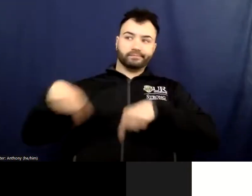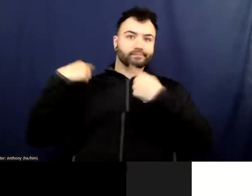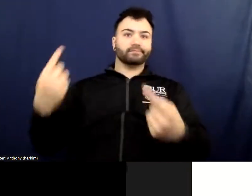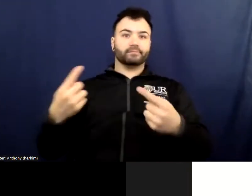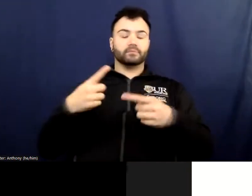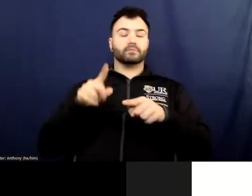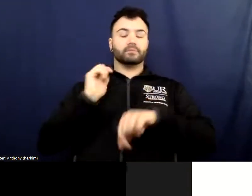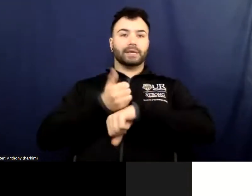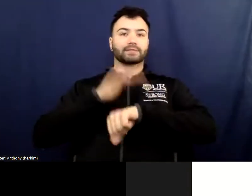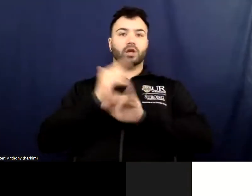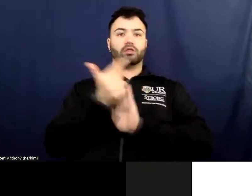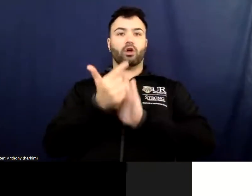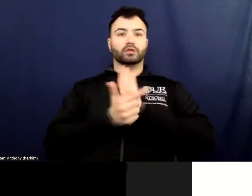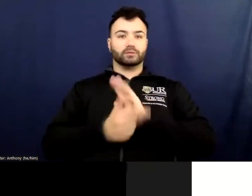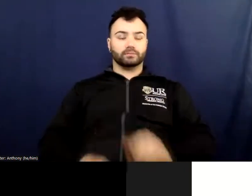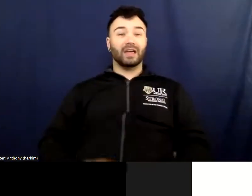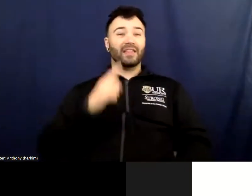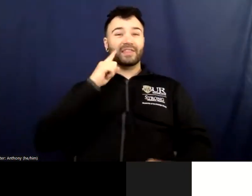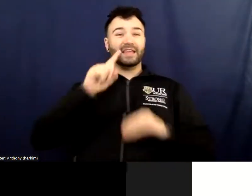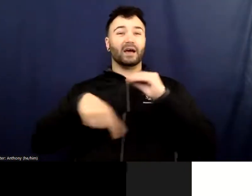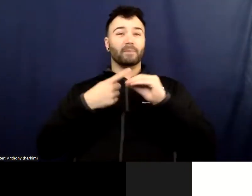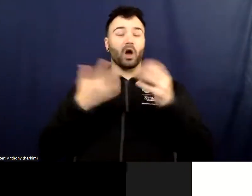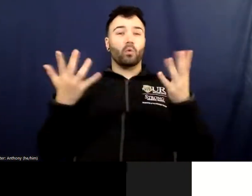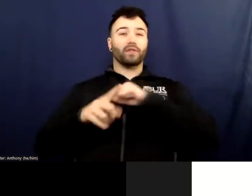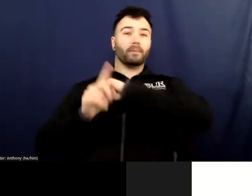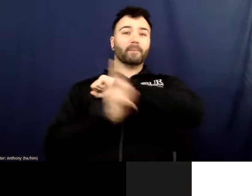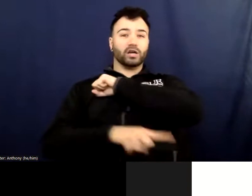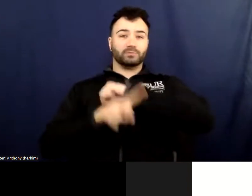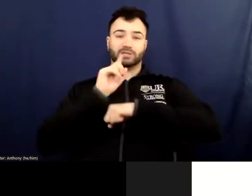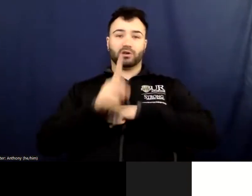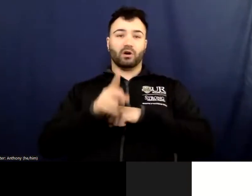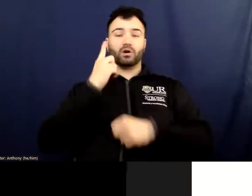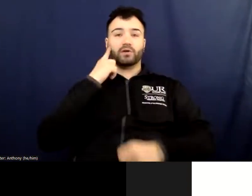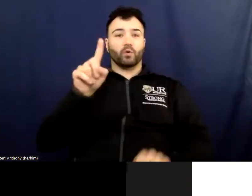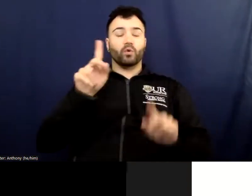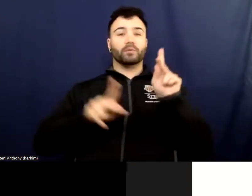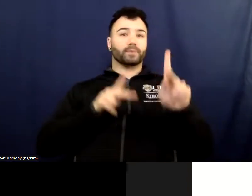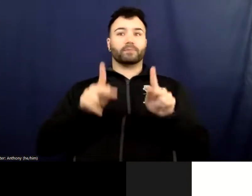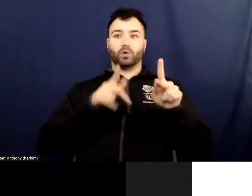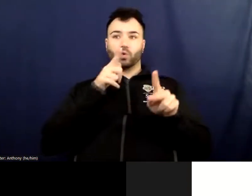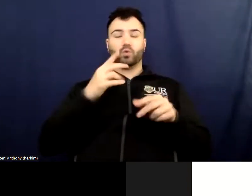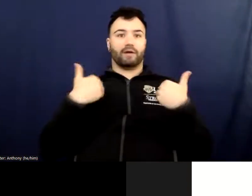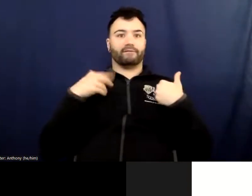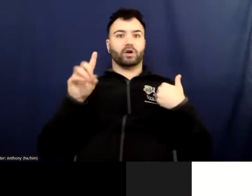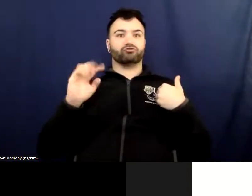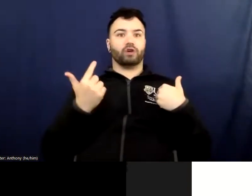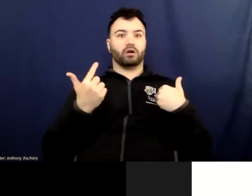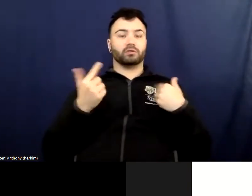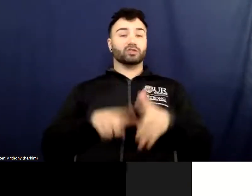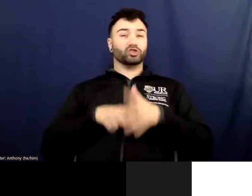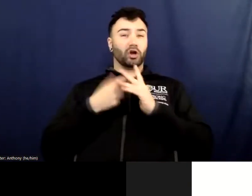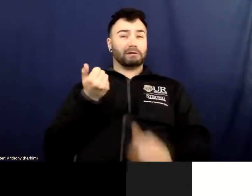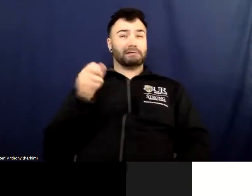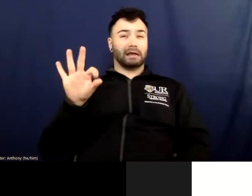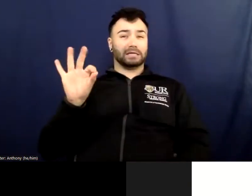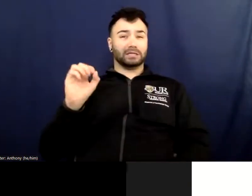laws. Look at the penalties that were passed in the 1990s. And I must say, the penalties were